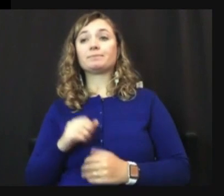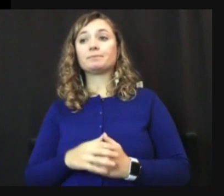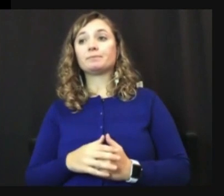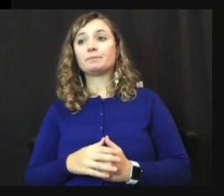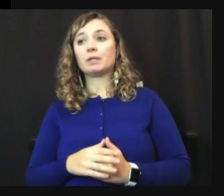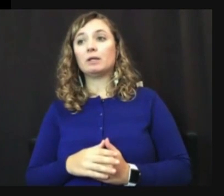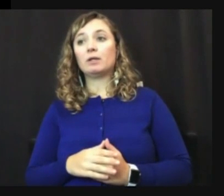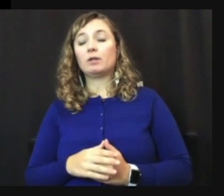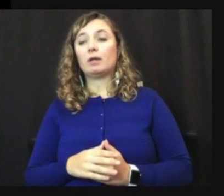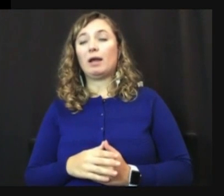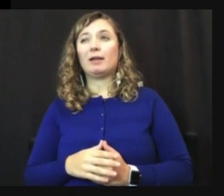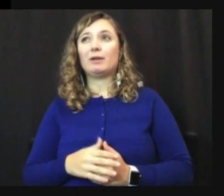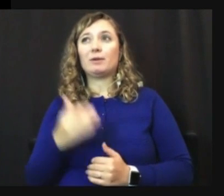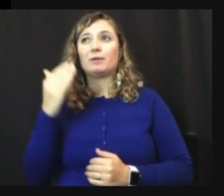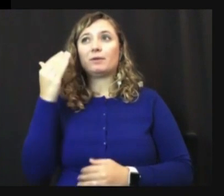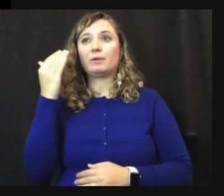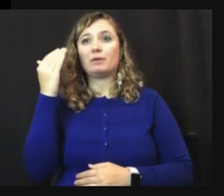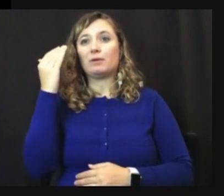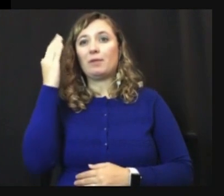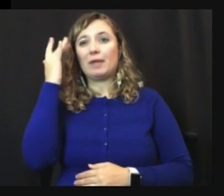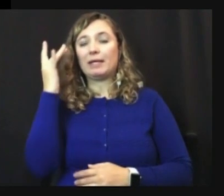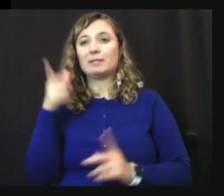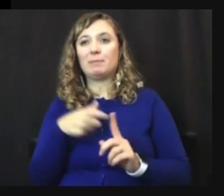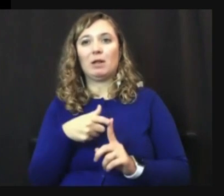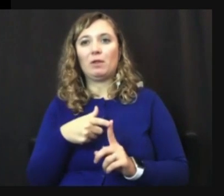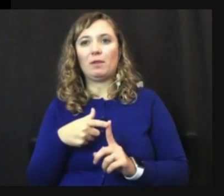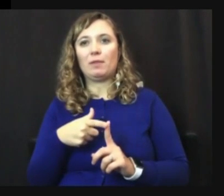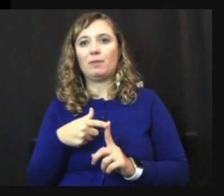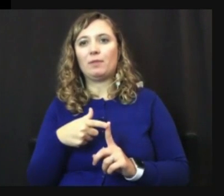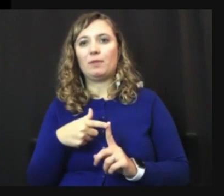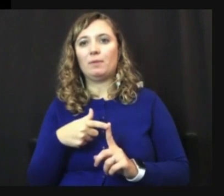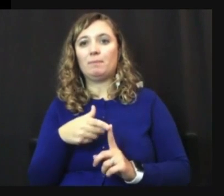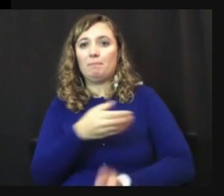Like I know that back here, I can feel